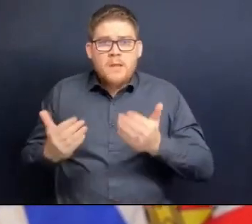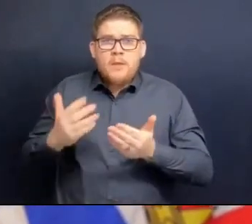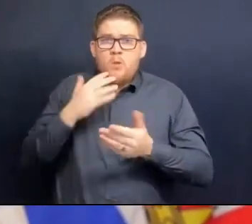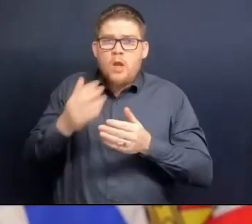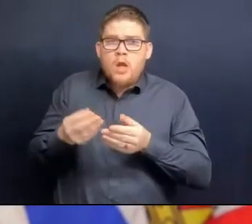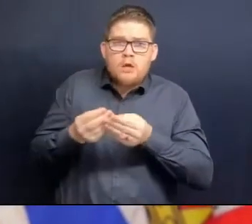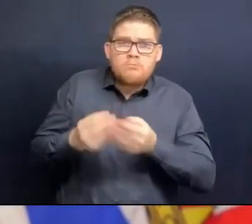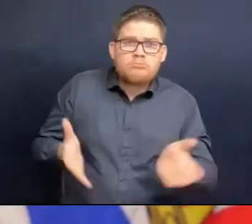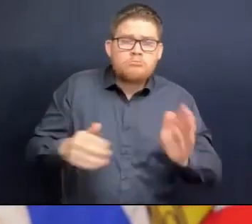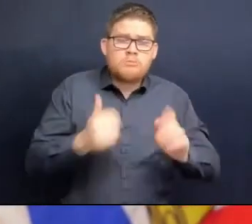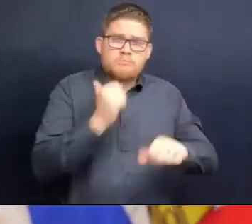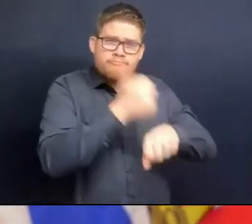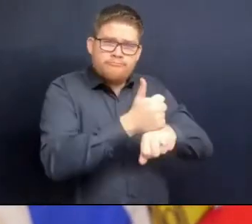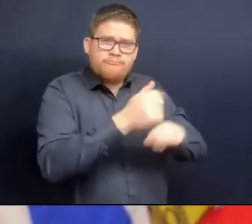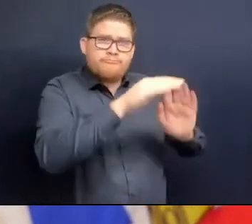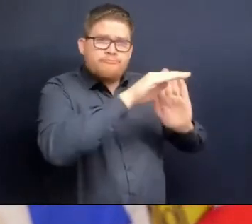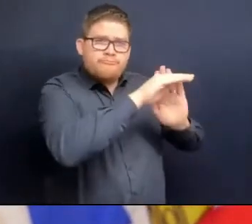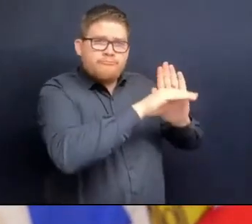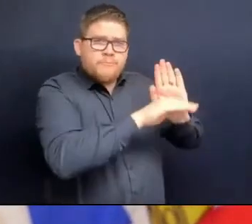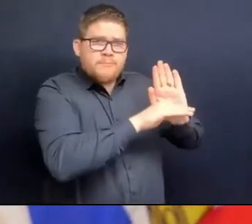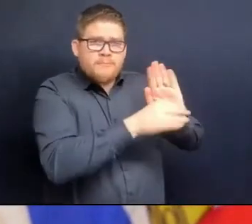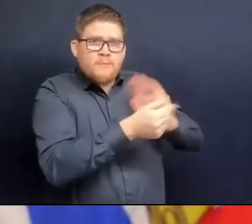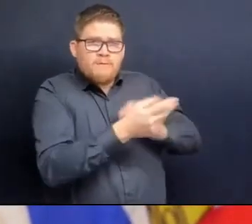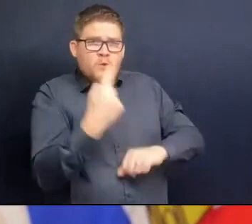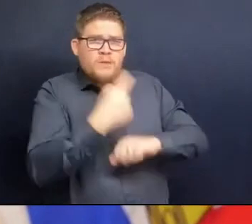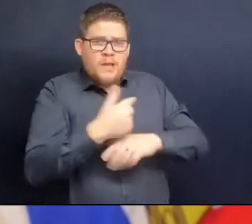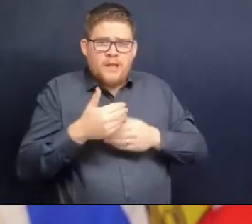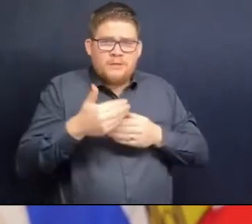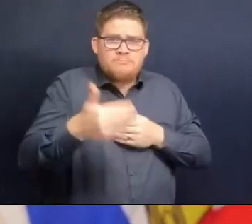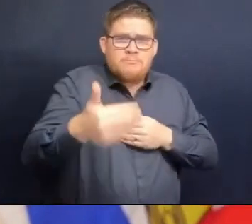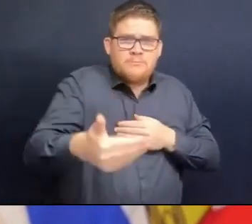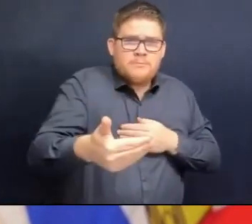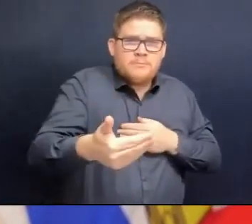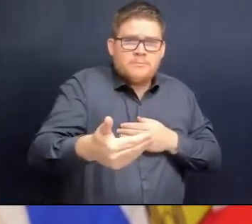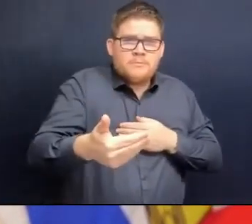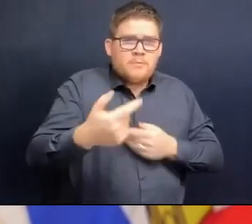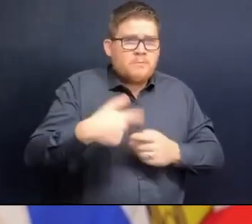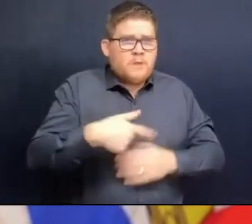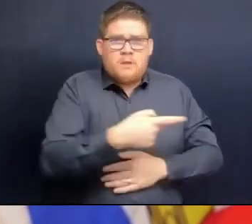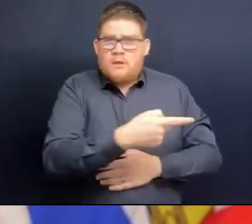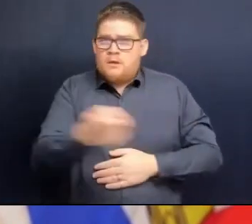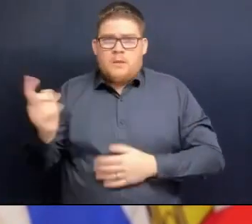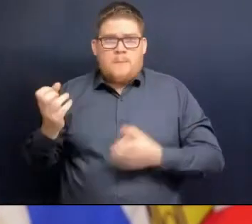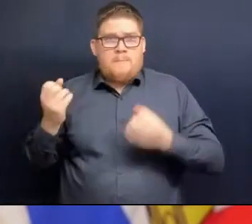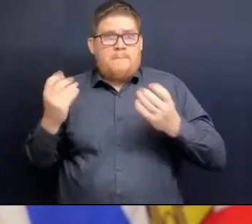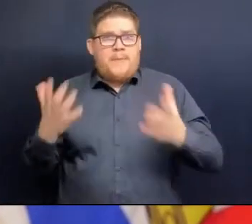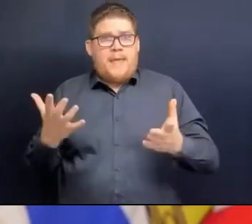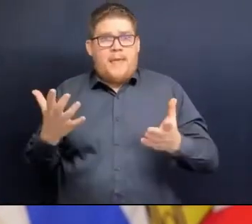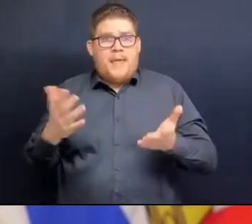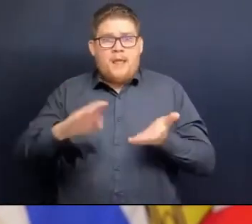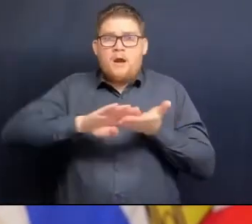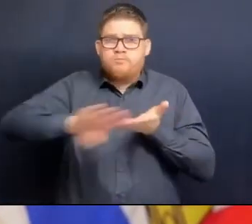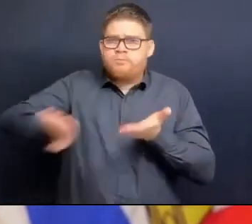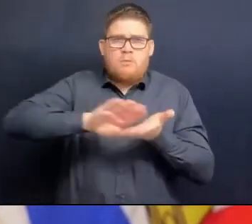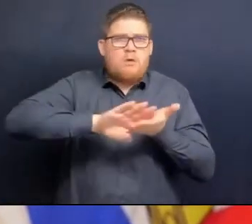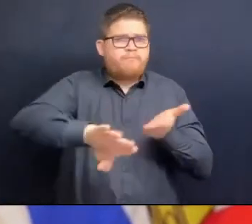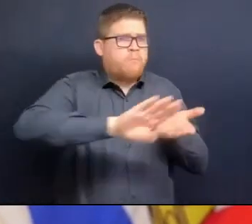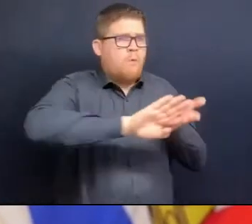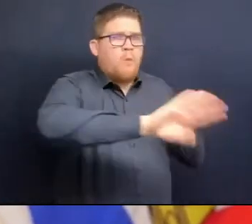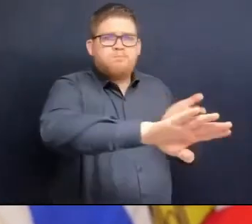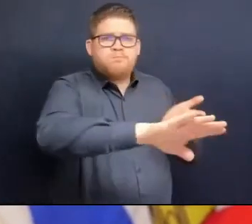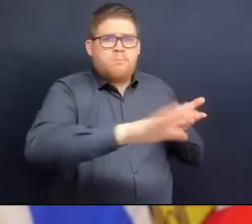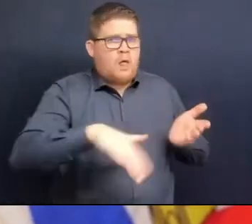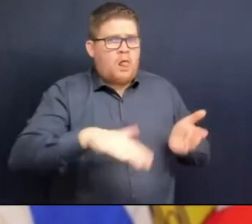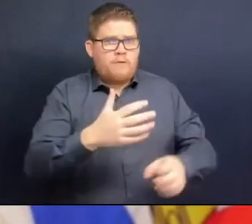a few days. Healthcare workers have been facing layoff without pay